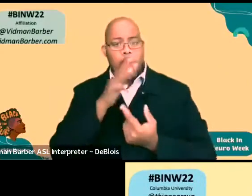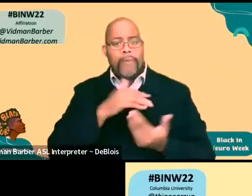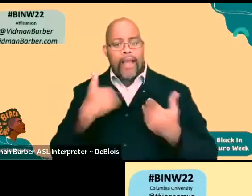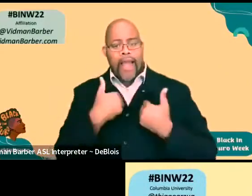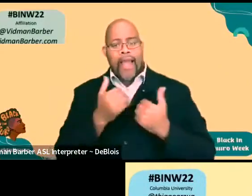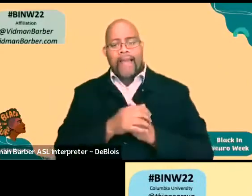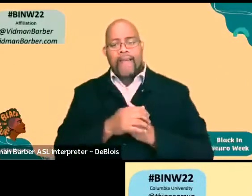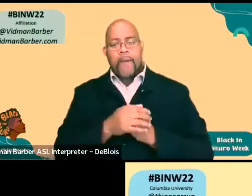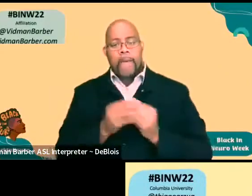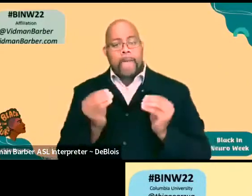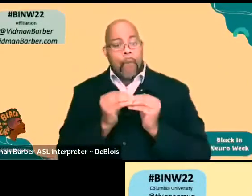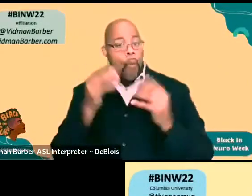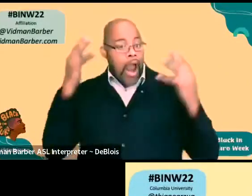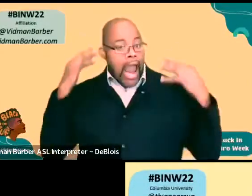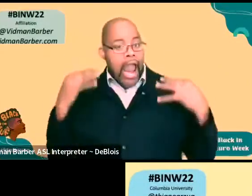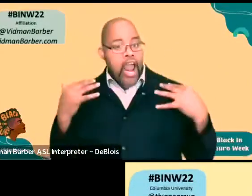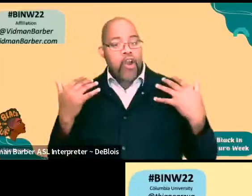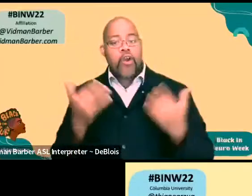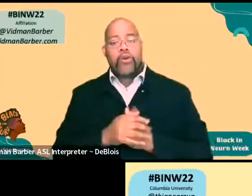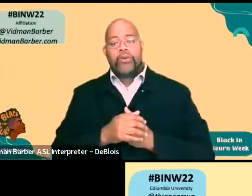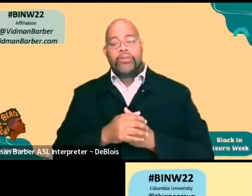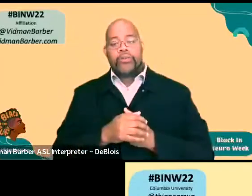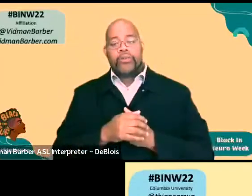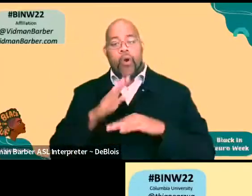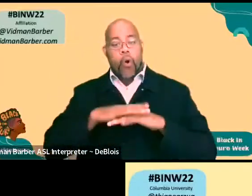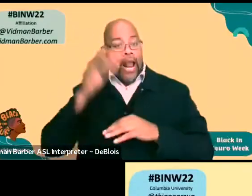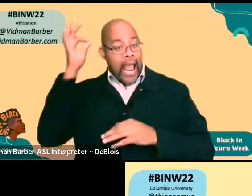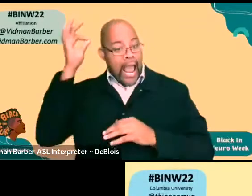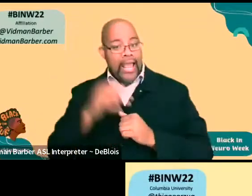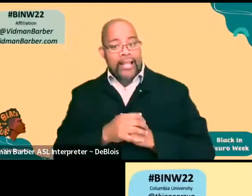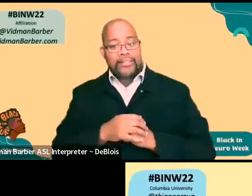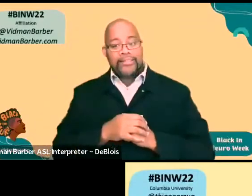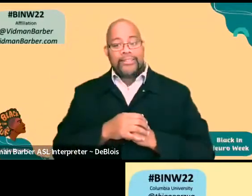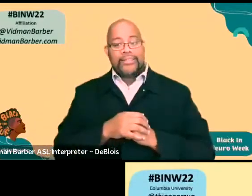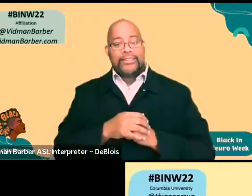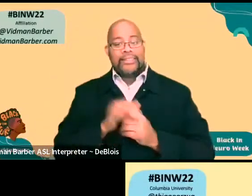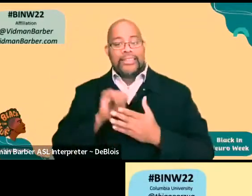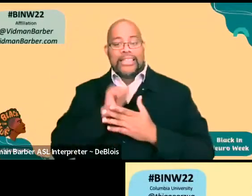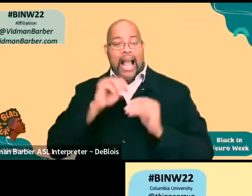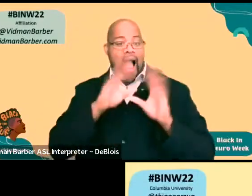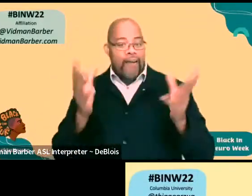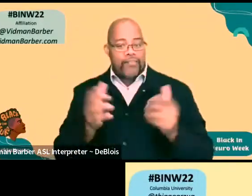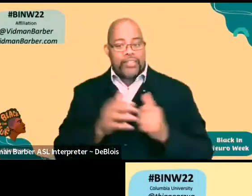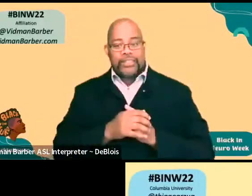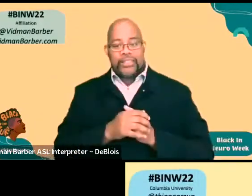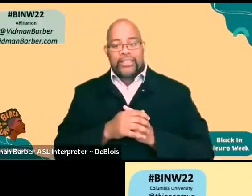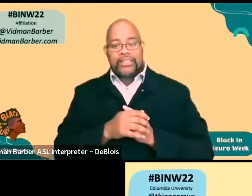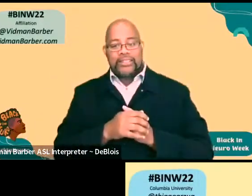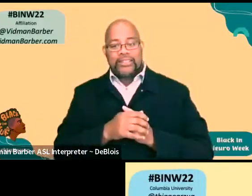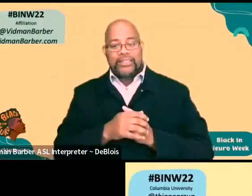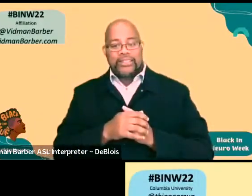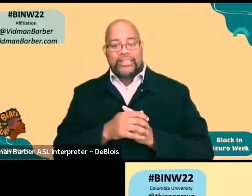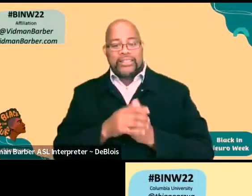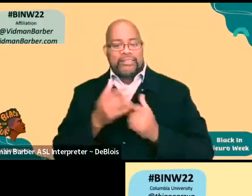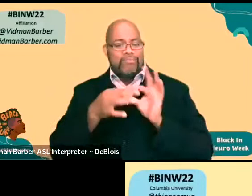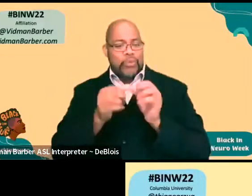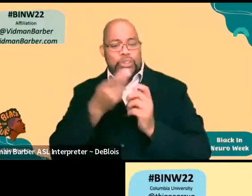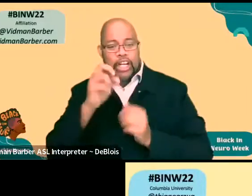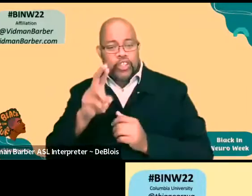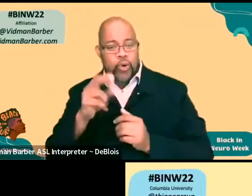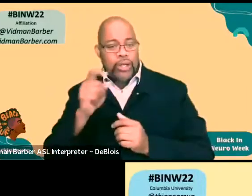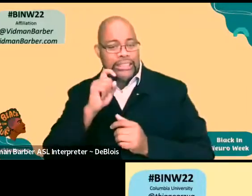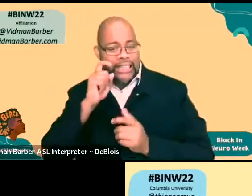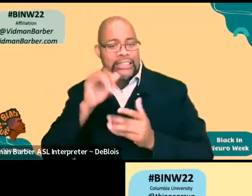have more hair like on their head. That's not obviously like bound to gender or sex. It's